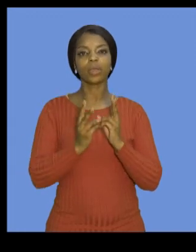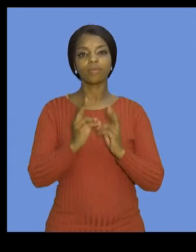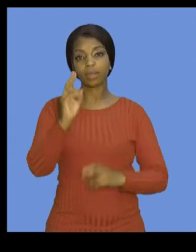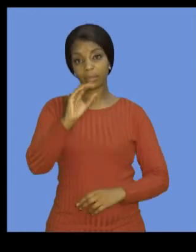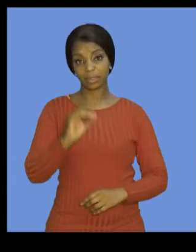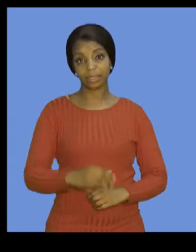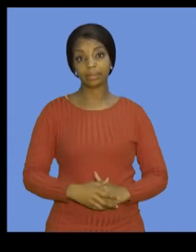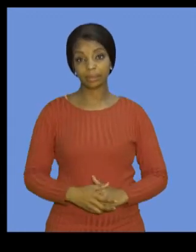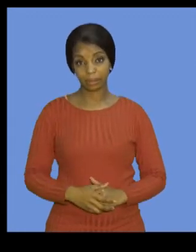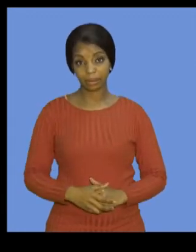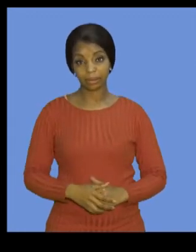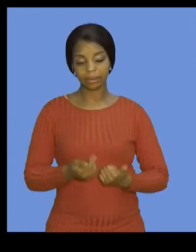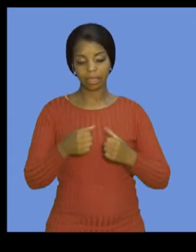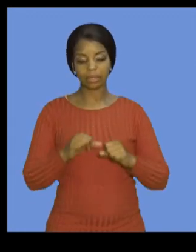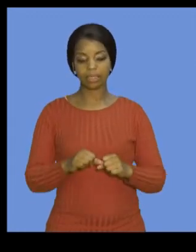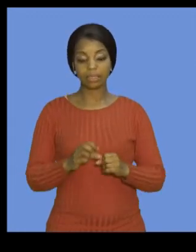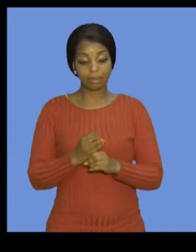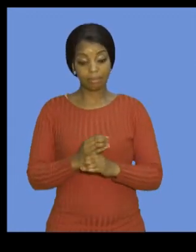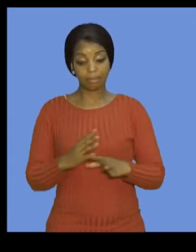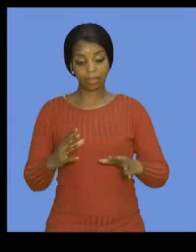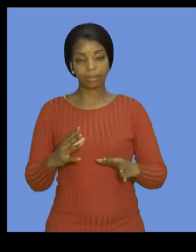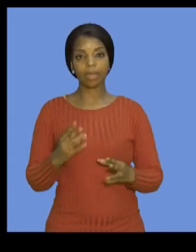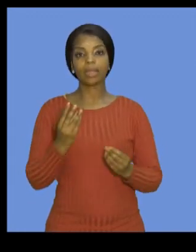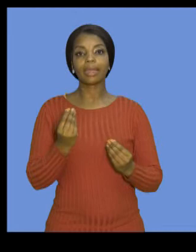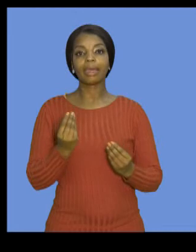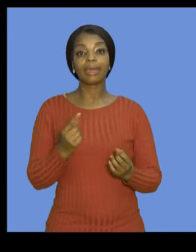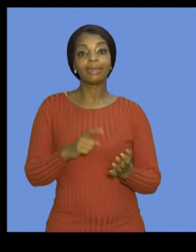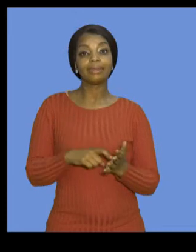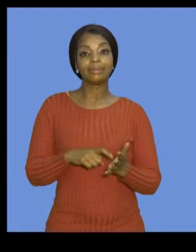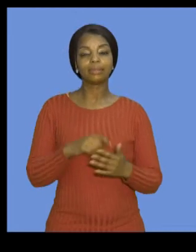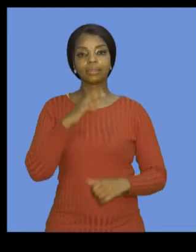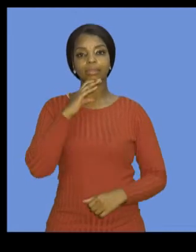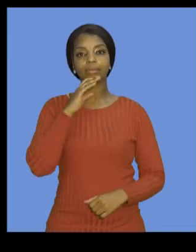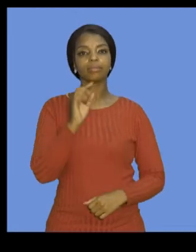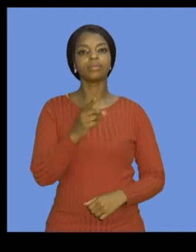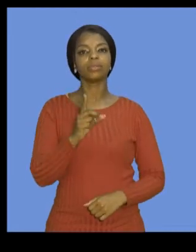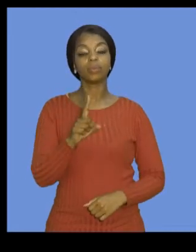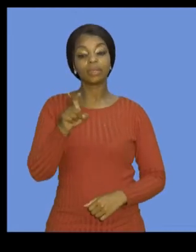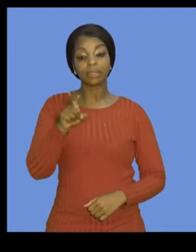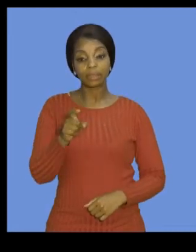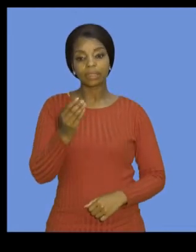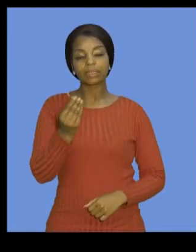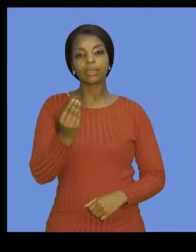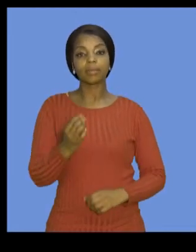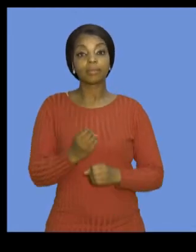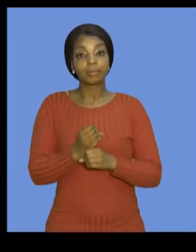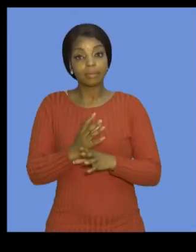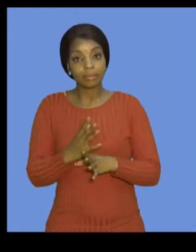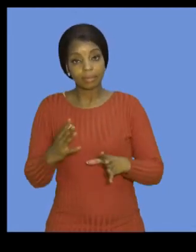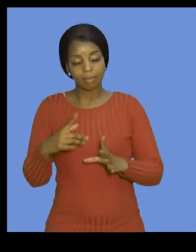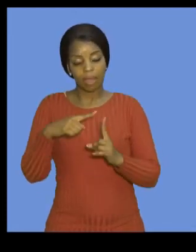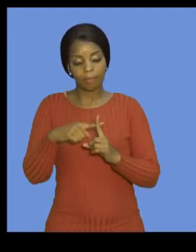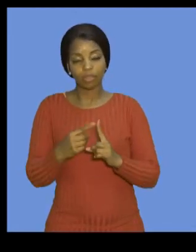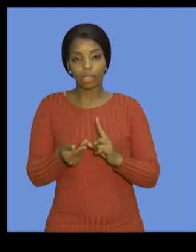then the principal debt will actually mean that it's going to be the initial debt plus the interest,